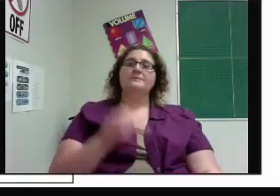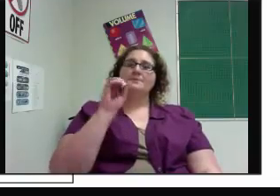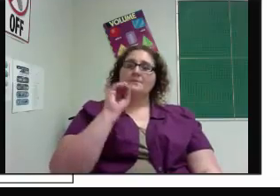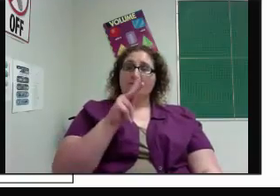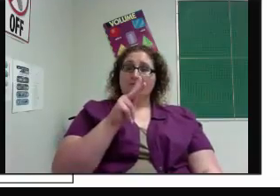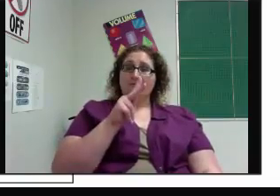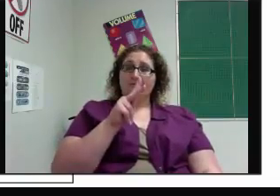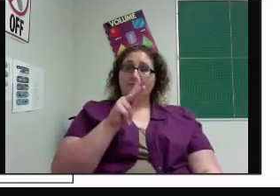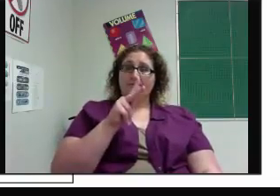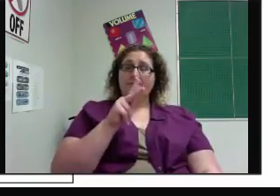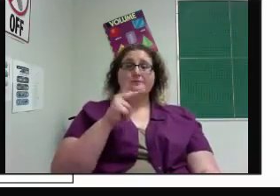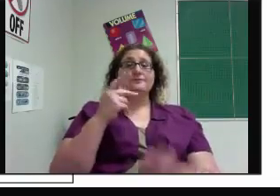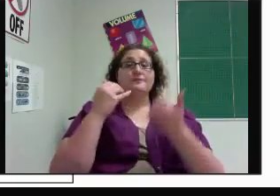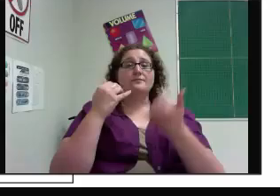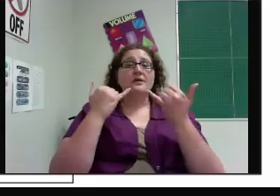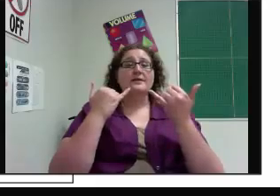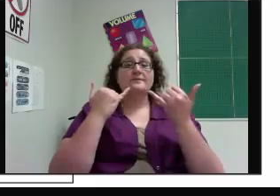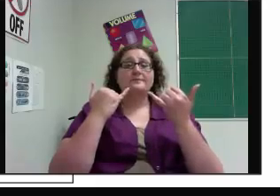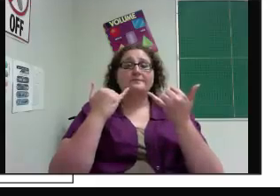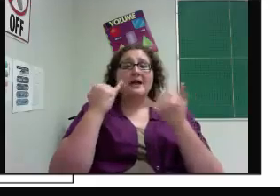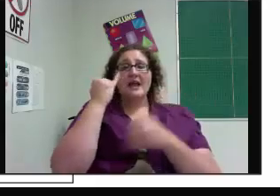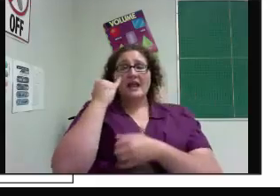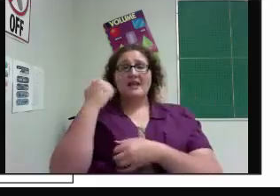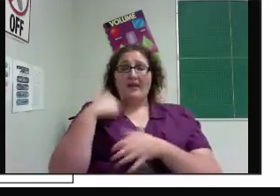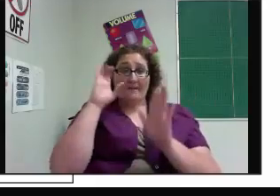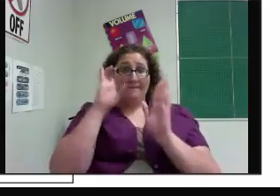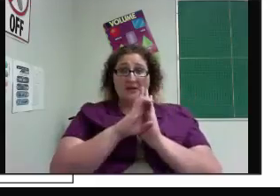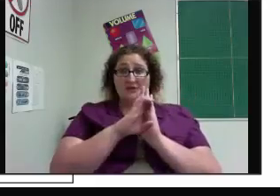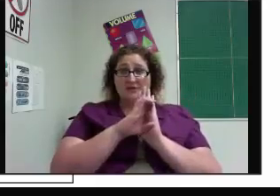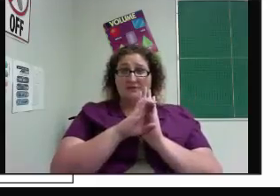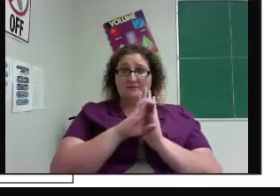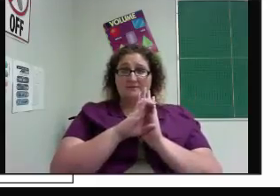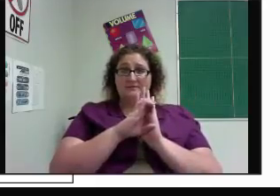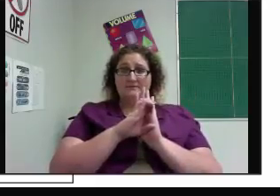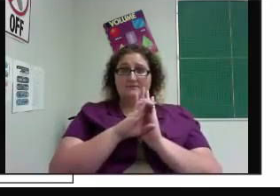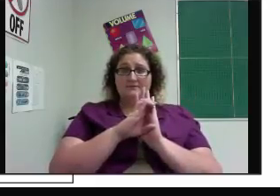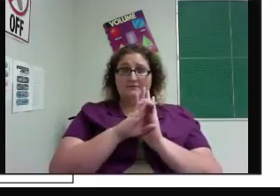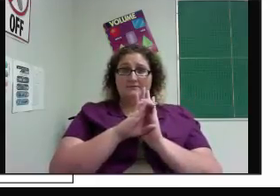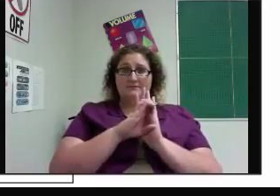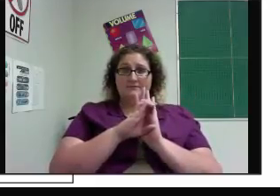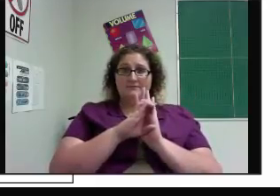Okay, so now if I draw my picture for this one,